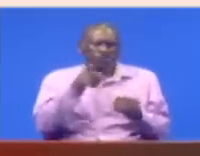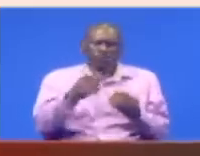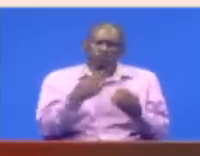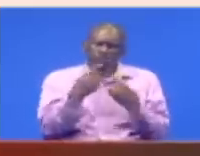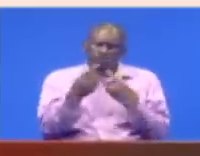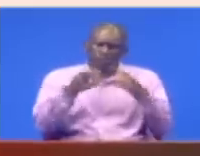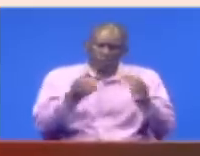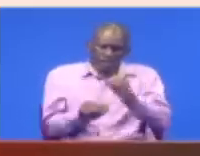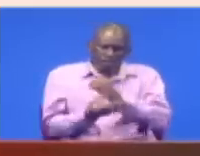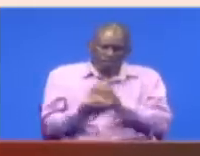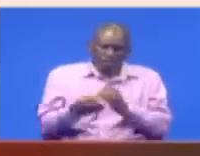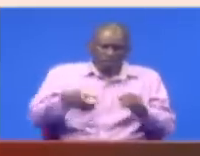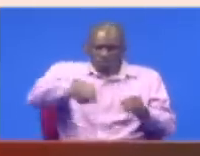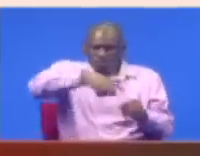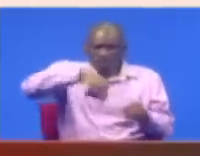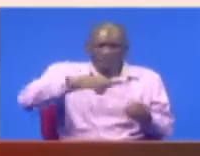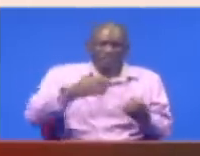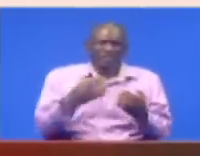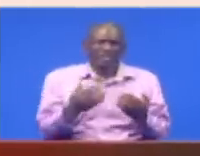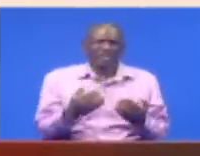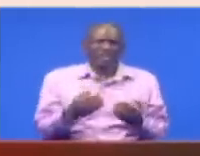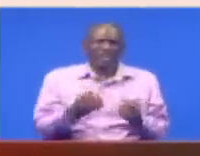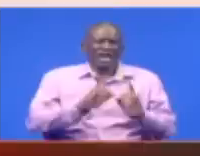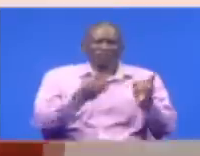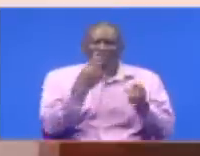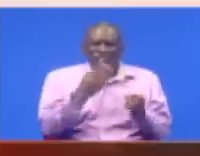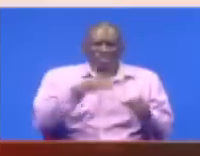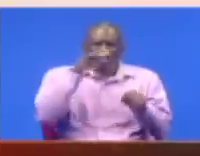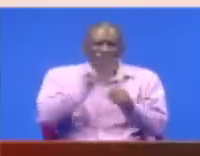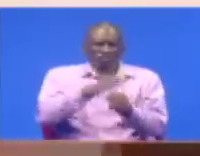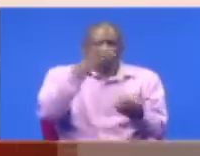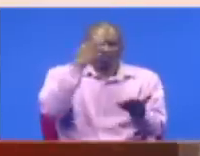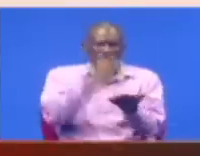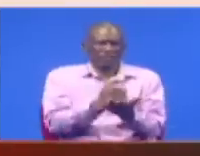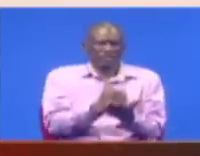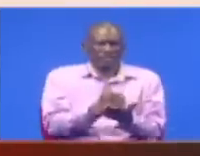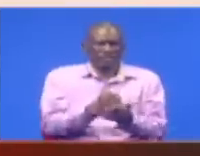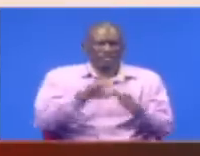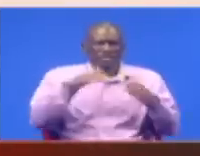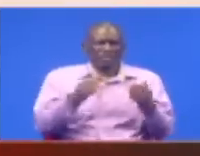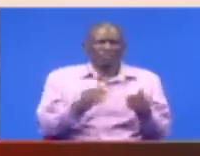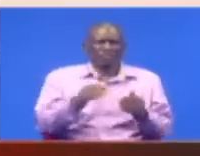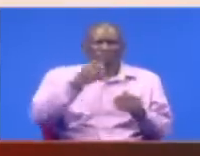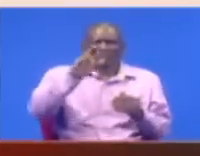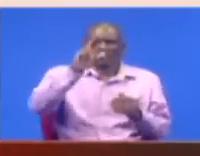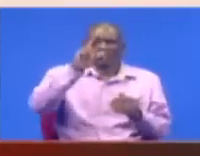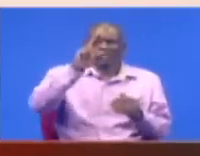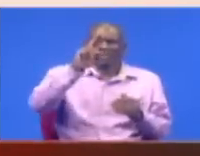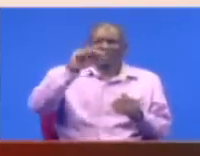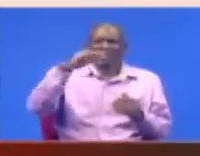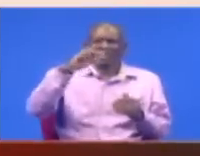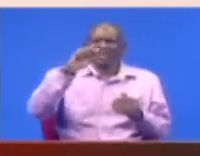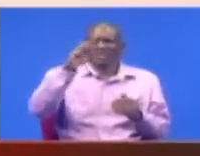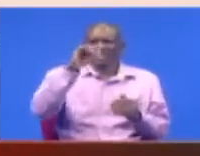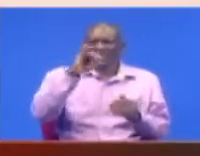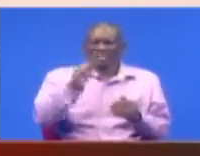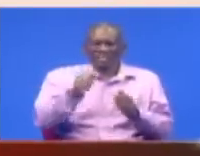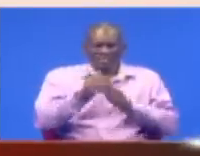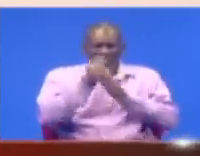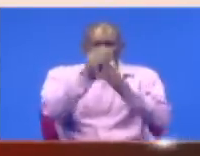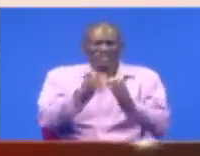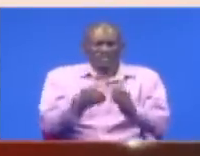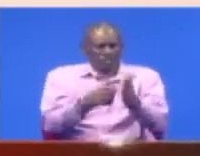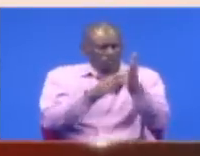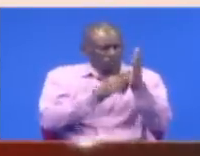want you to explain to us is I've not seen much evidence of Mr. Ngatia, the leader. So please demonstrate to the